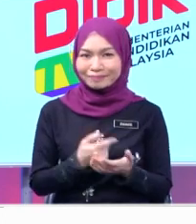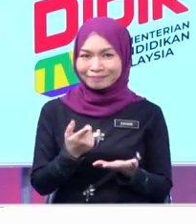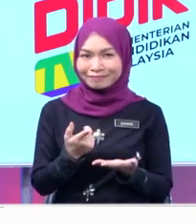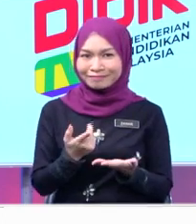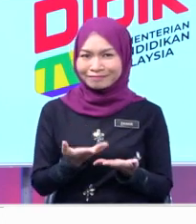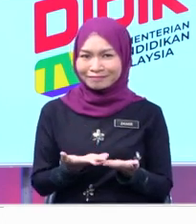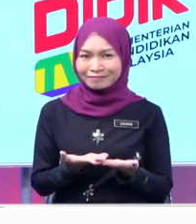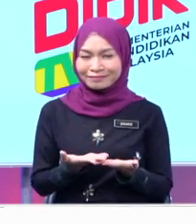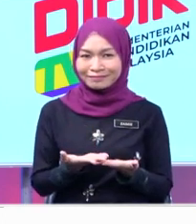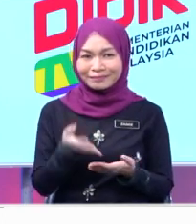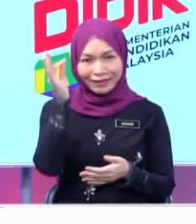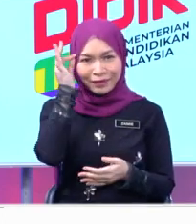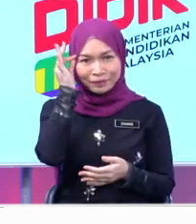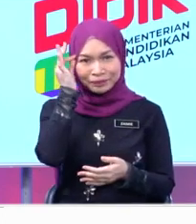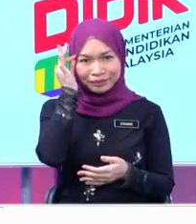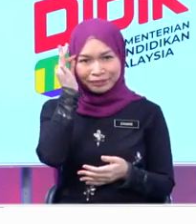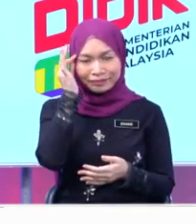It's quite similar to the grandma.